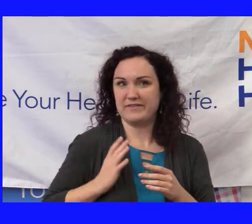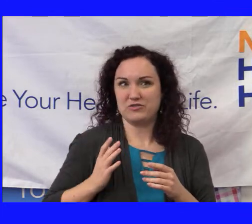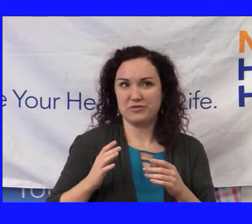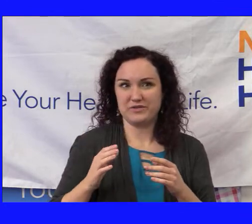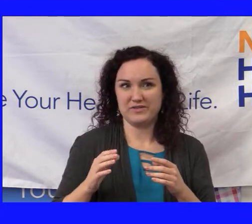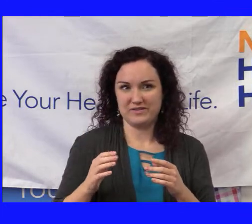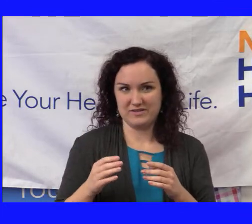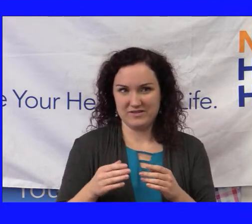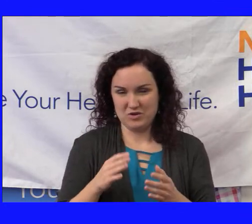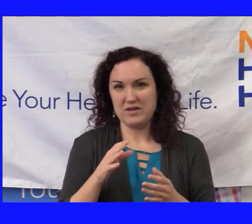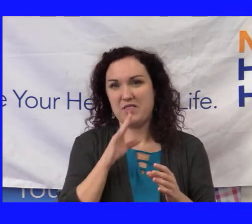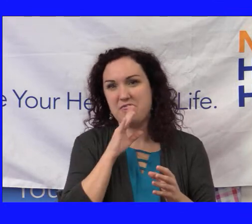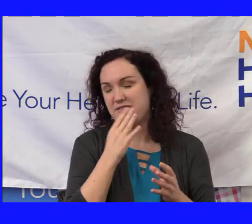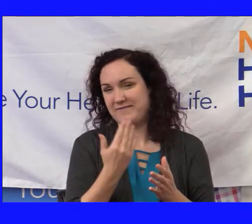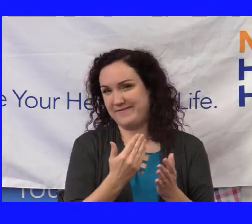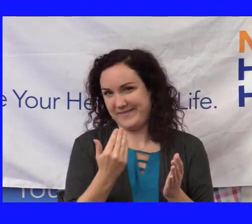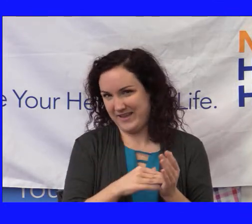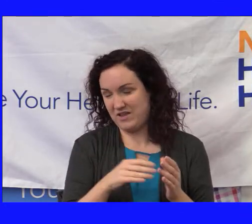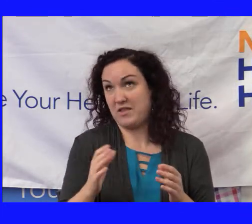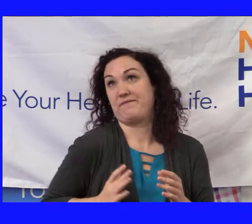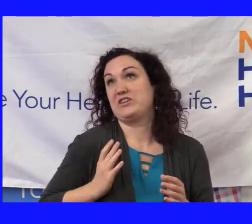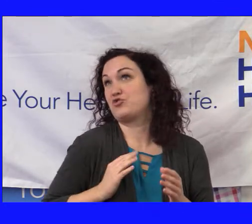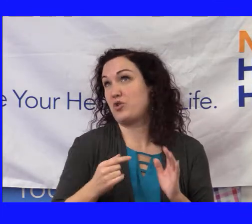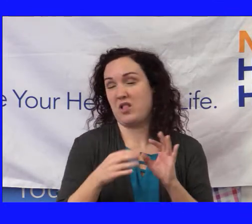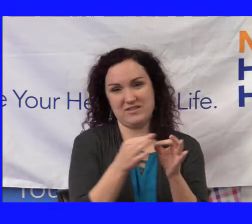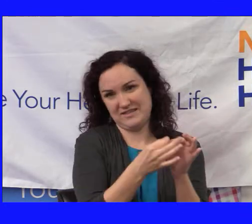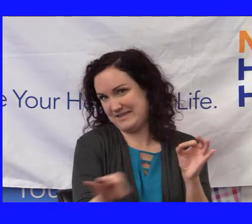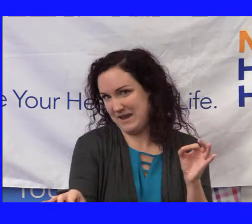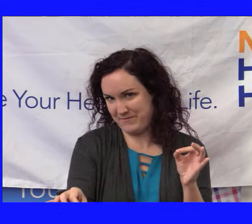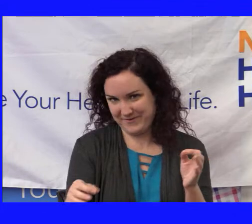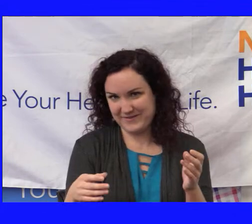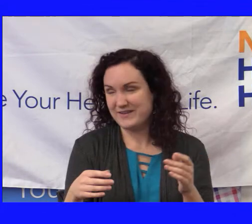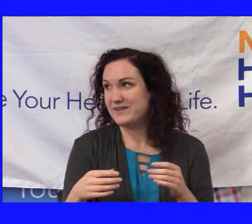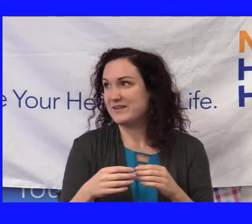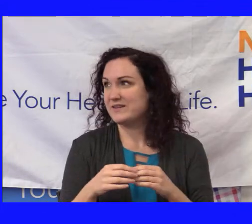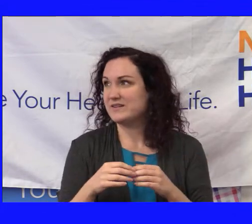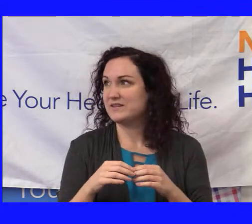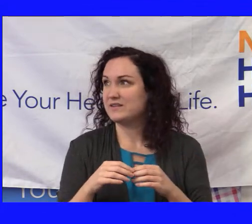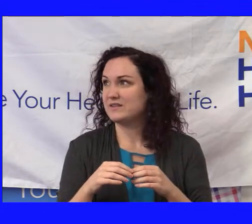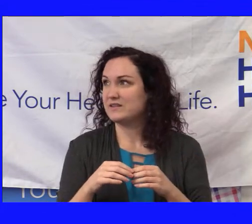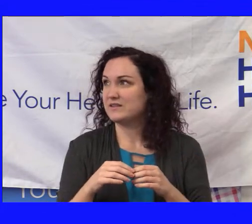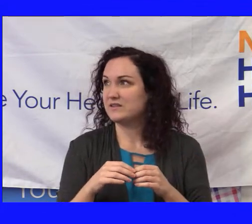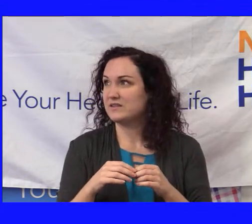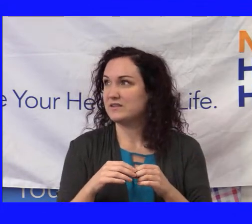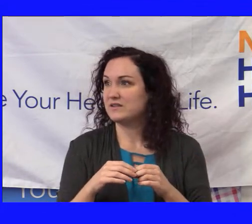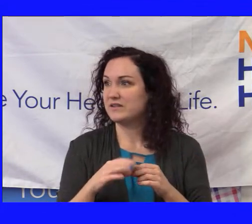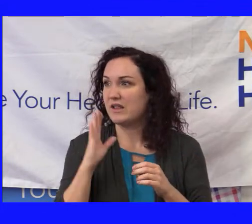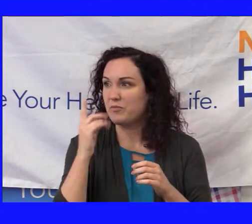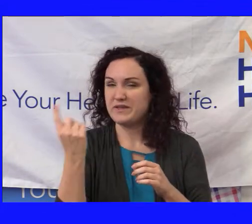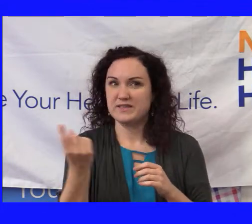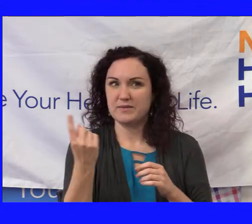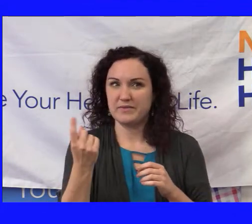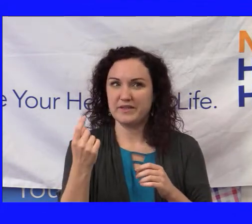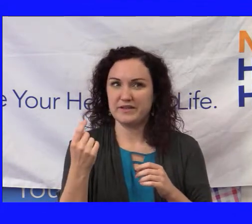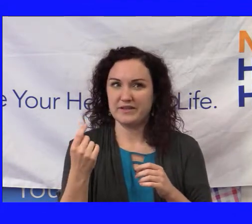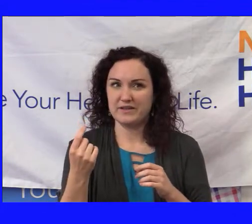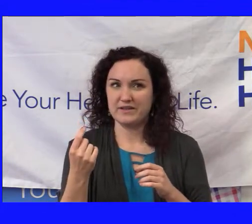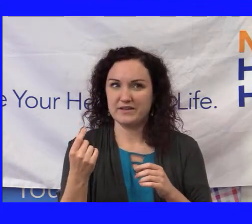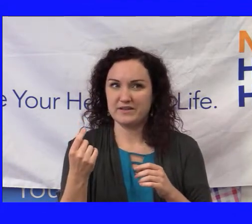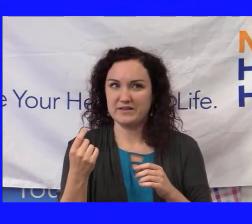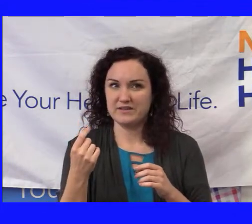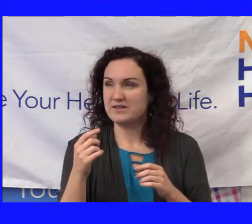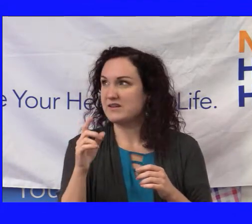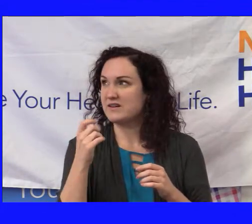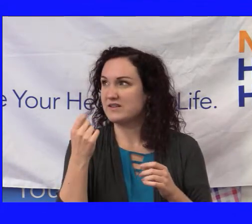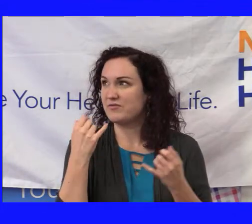statement that they made, not just a verbal statement, but a written statement. So that will be something that will be at the